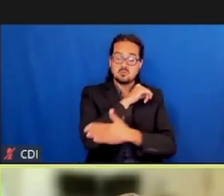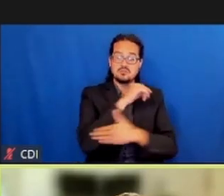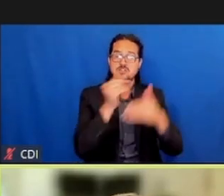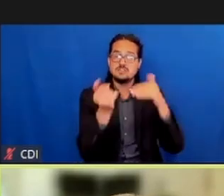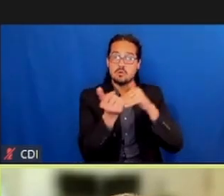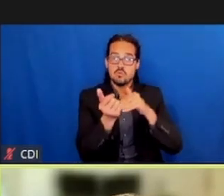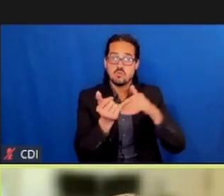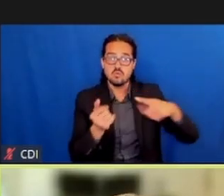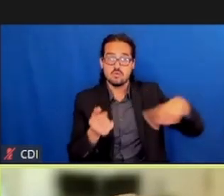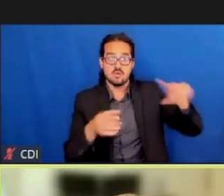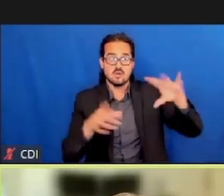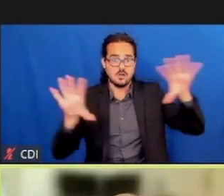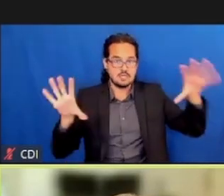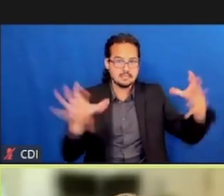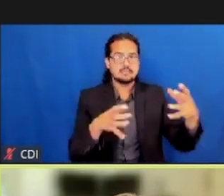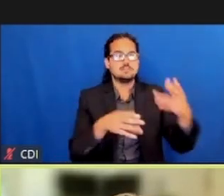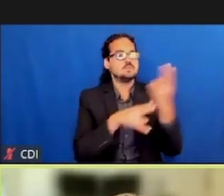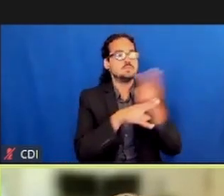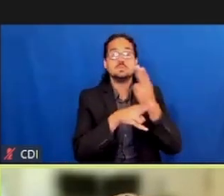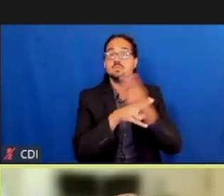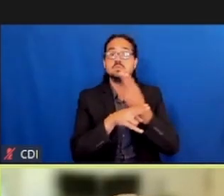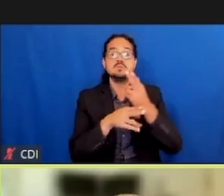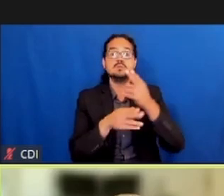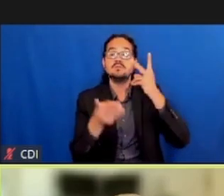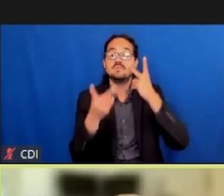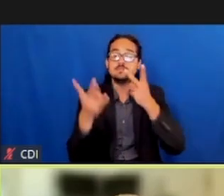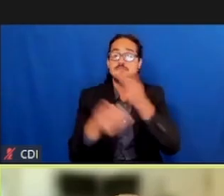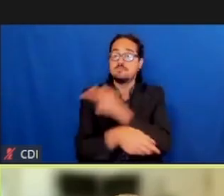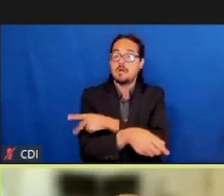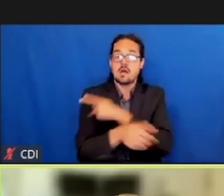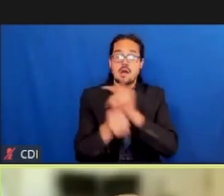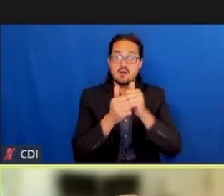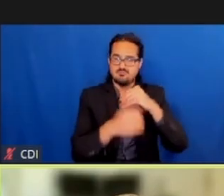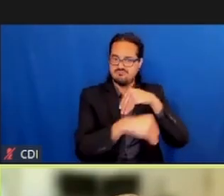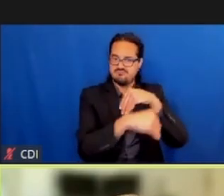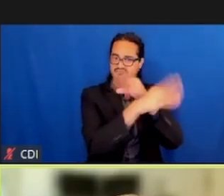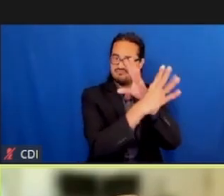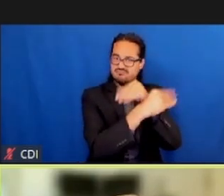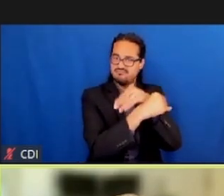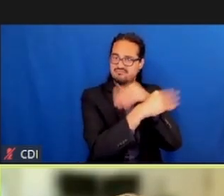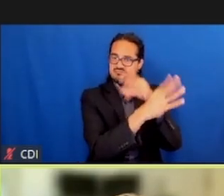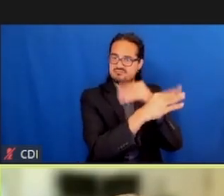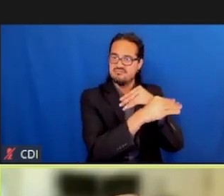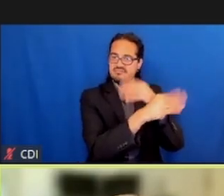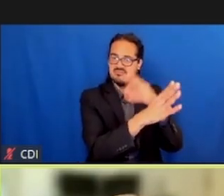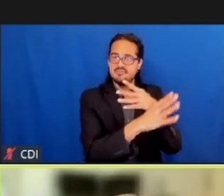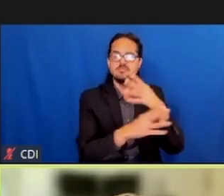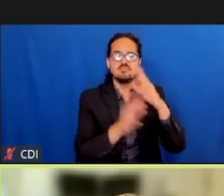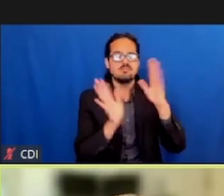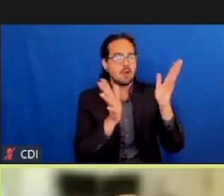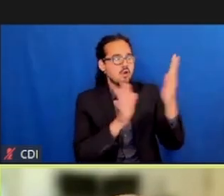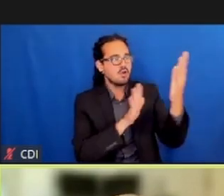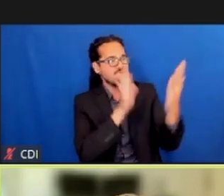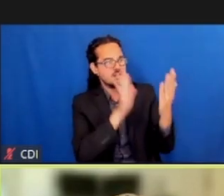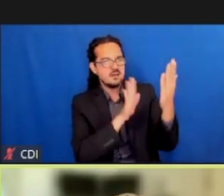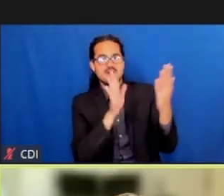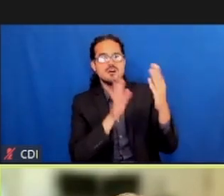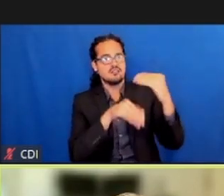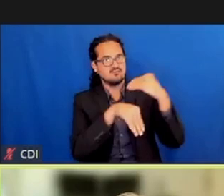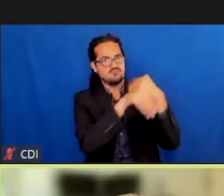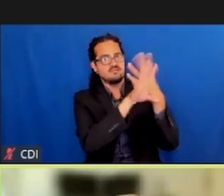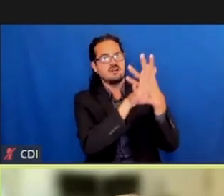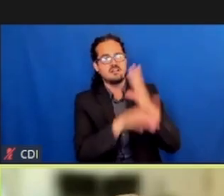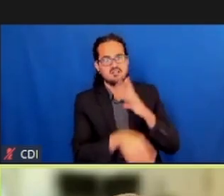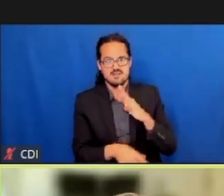our members and all of us as patients have found that really quite handy, especially if you work. So a lot of that will stick around. There's a lot of benefits to